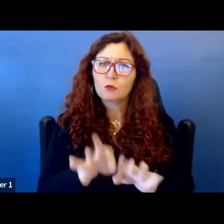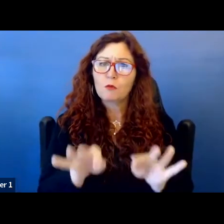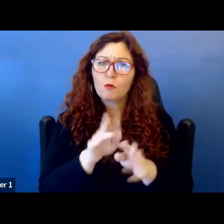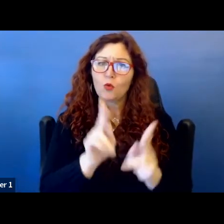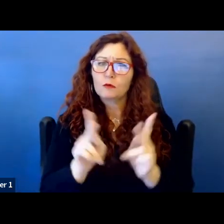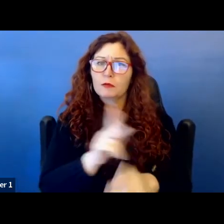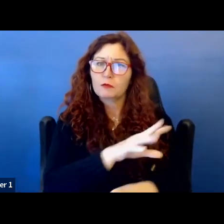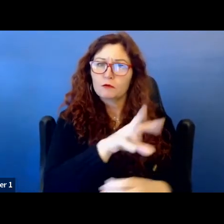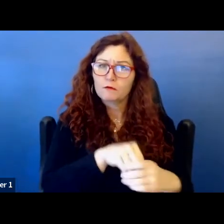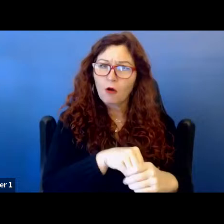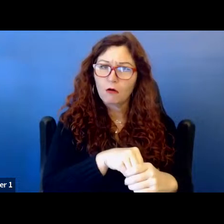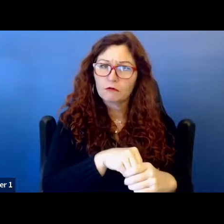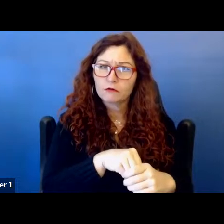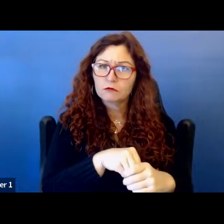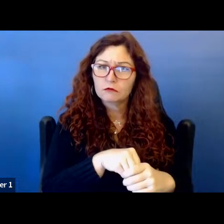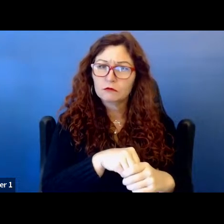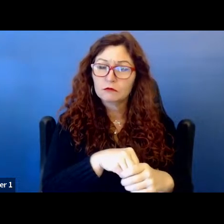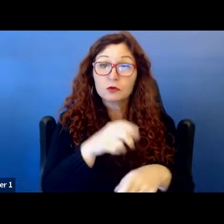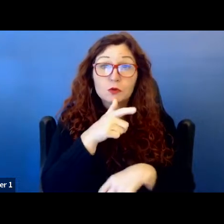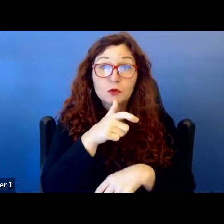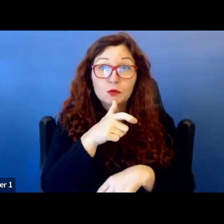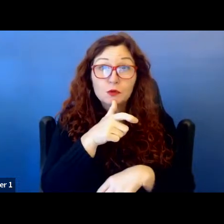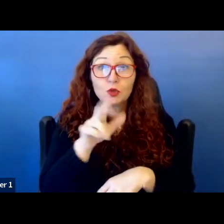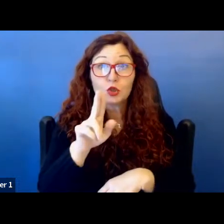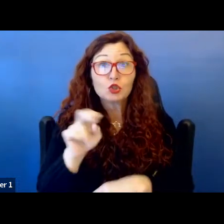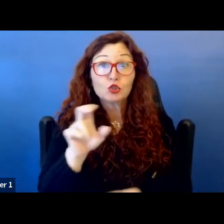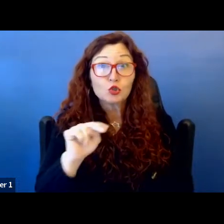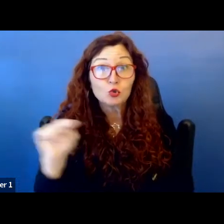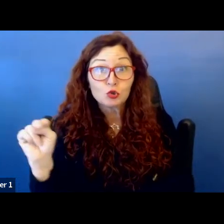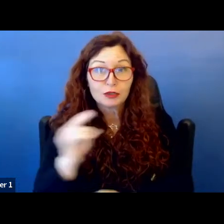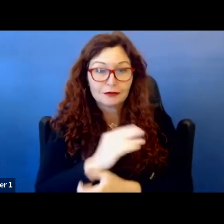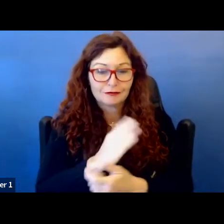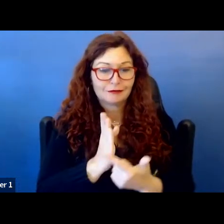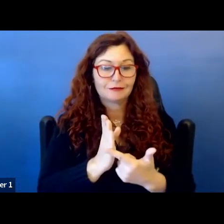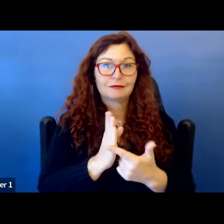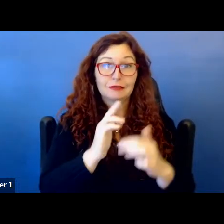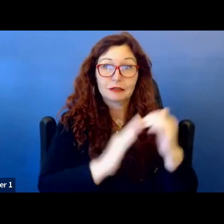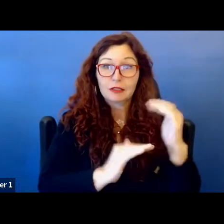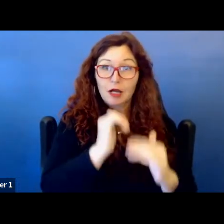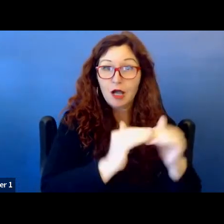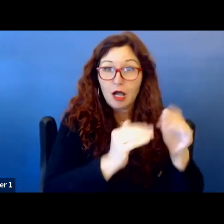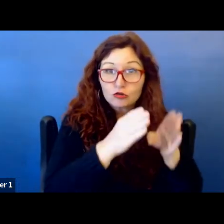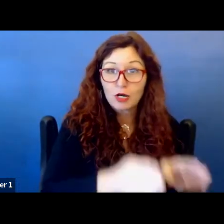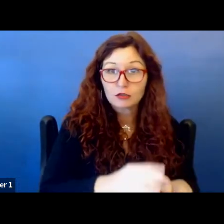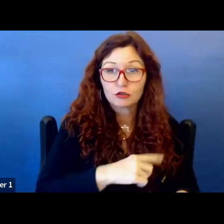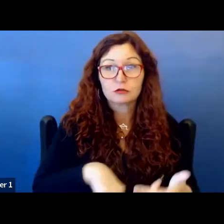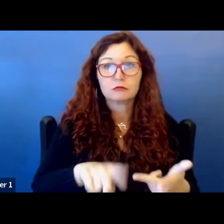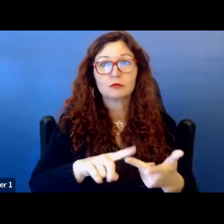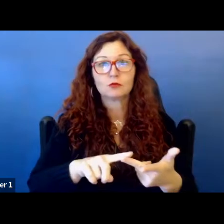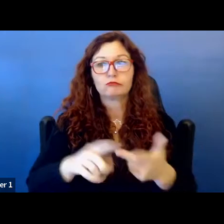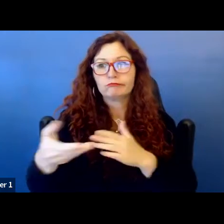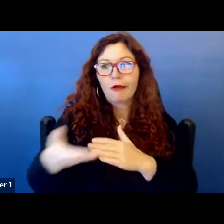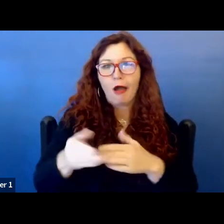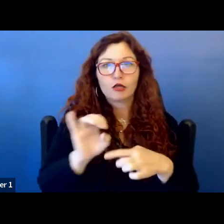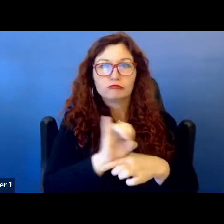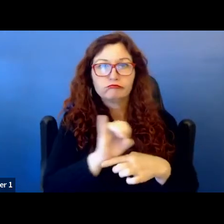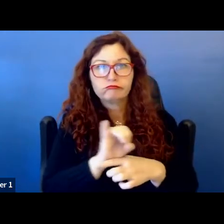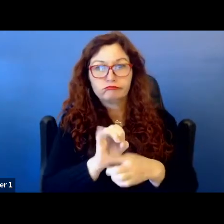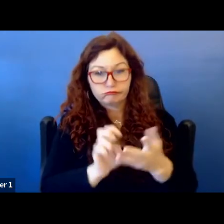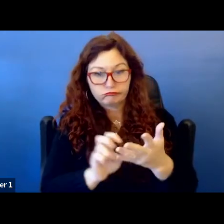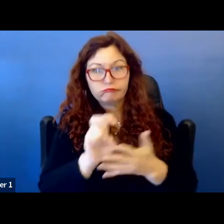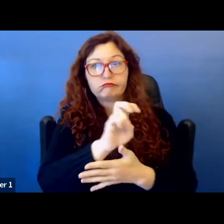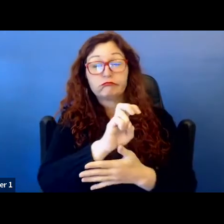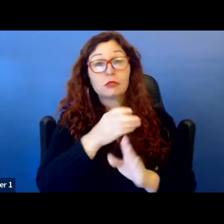stakeholders in this whole thing which are the unions which are the contractors which are the apprenticeships which are the pre-apprenticeships such as